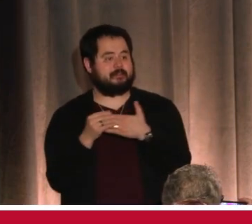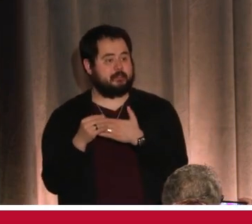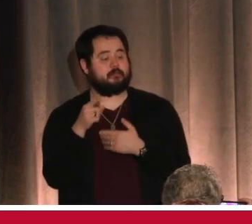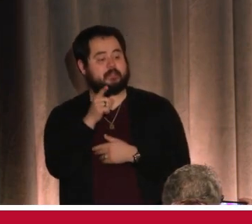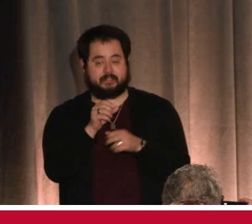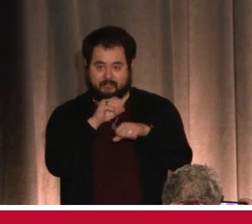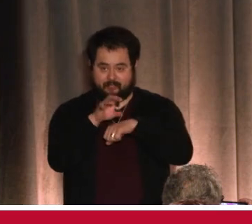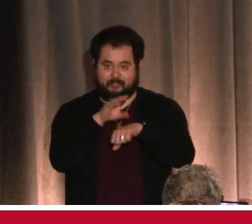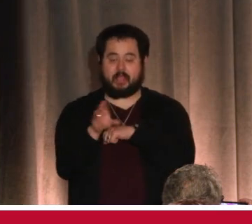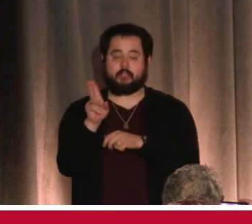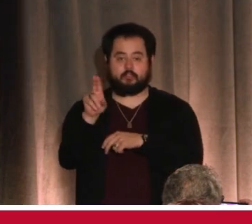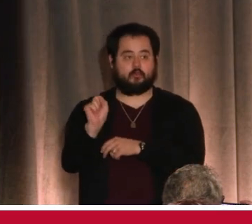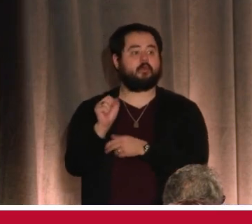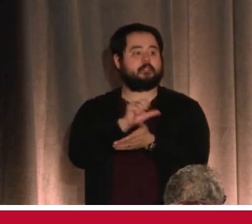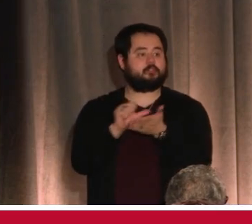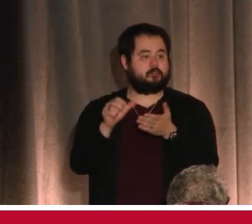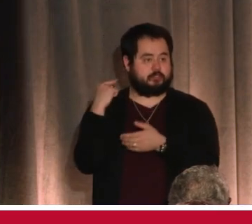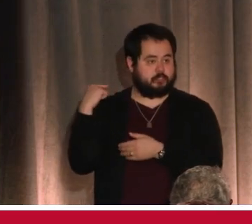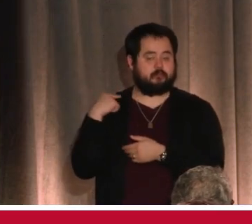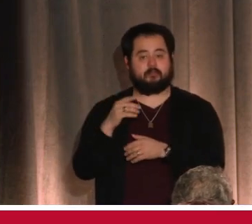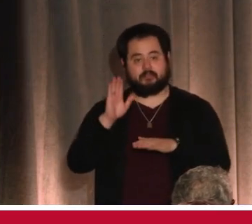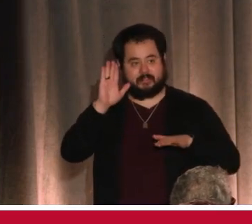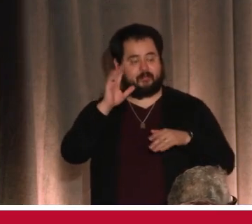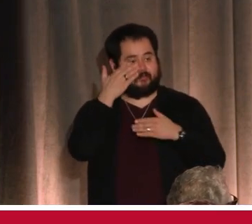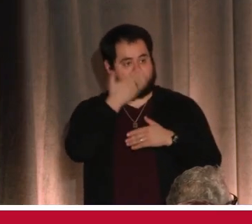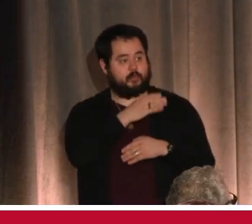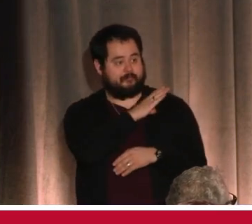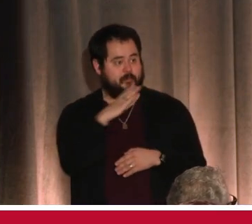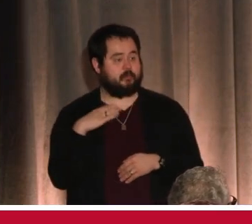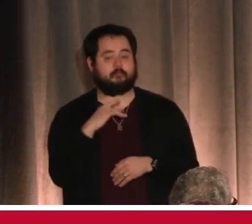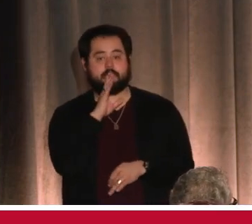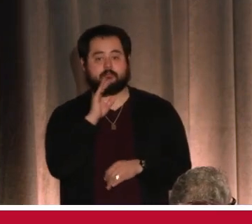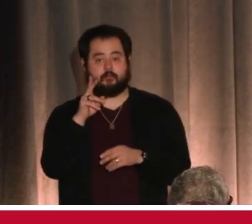General, testified before Congress, spoken before the United